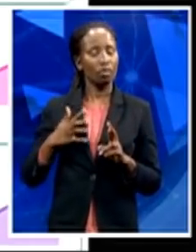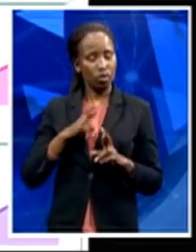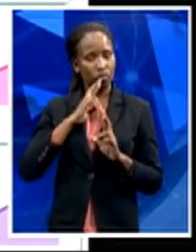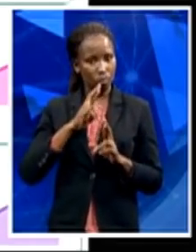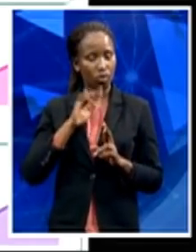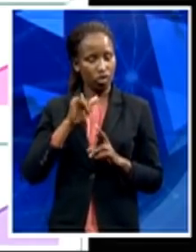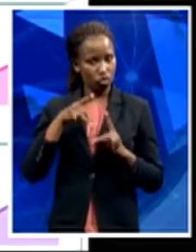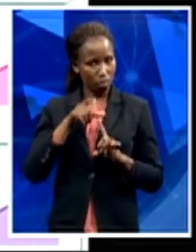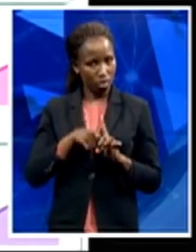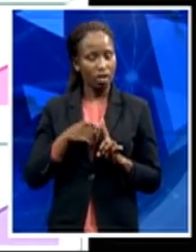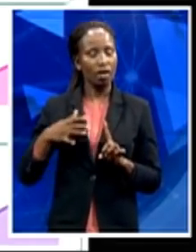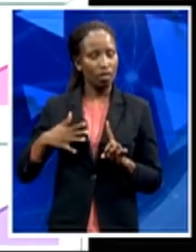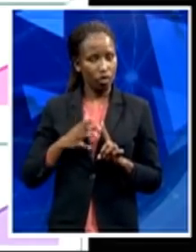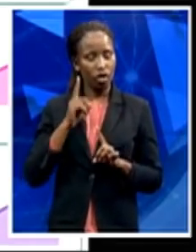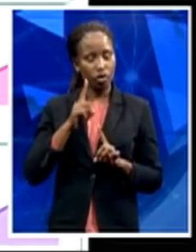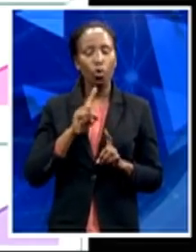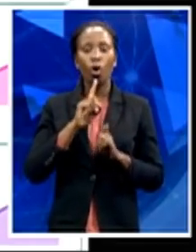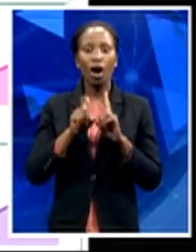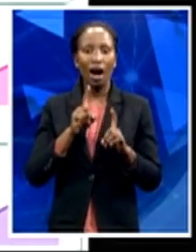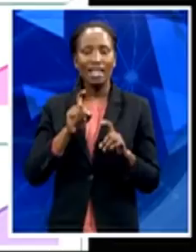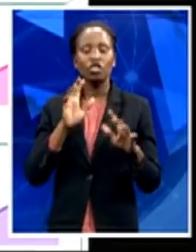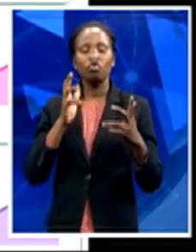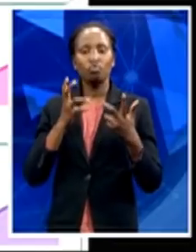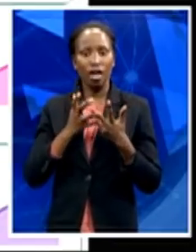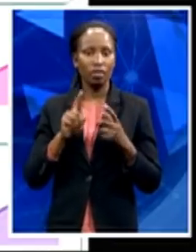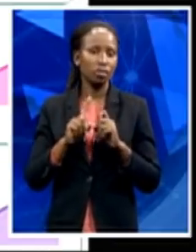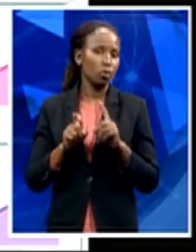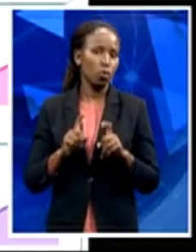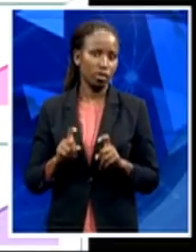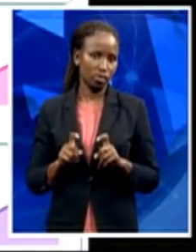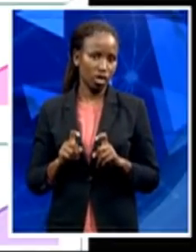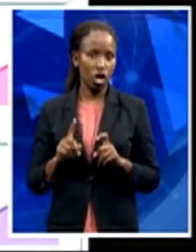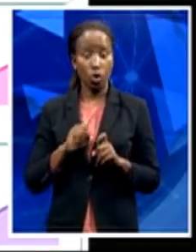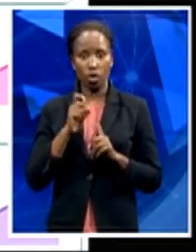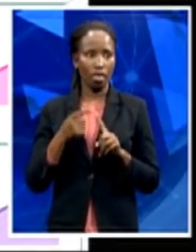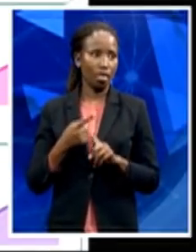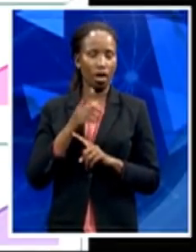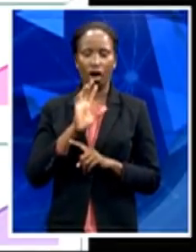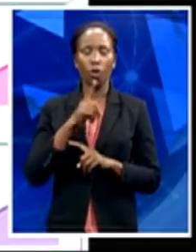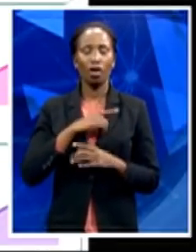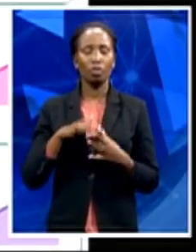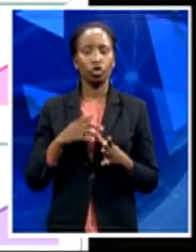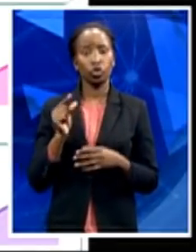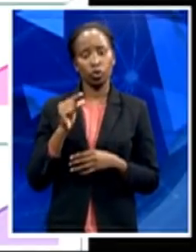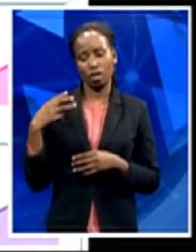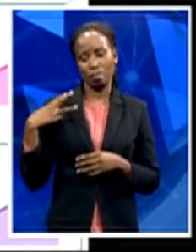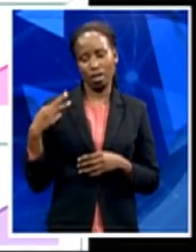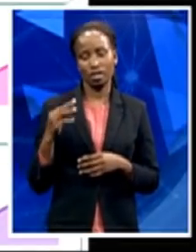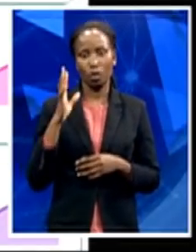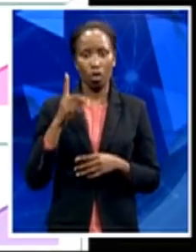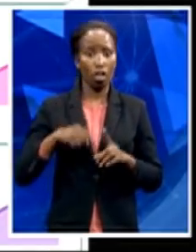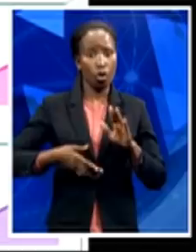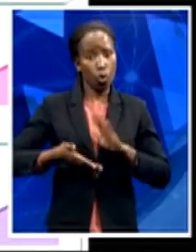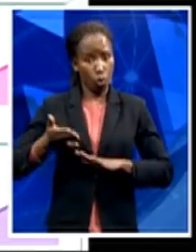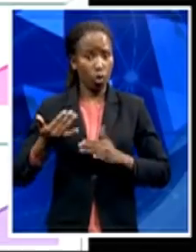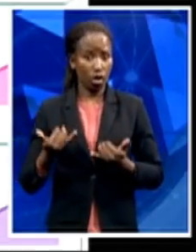this particular setting, especially noting that the minister is going to leave soon. We want to ask questions. Can you give us an opportunity to do so? And then they'll continue with their